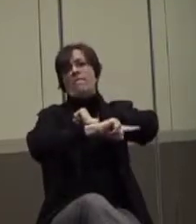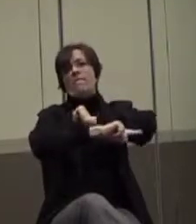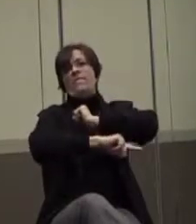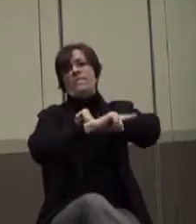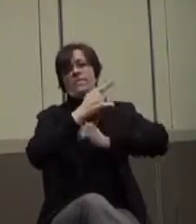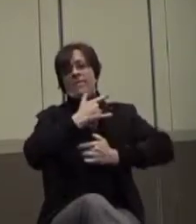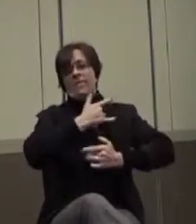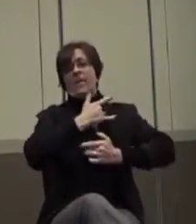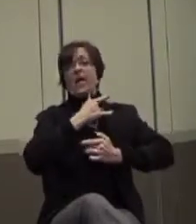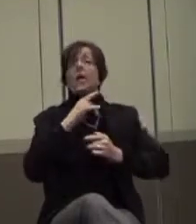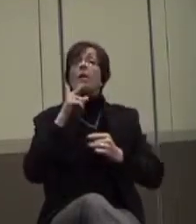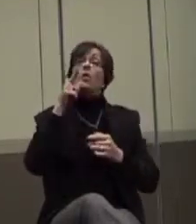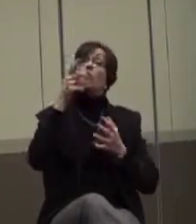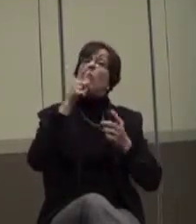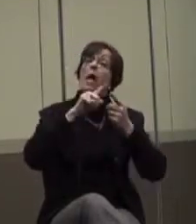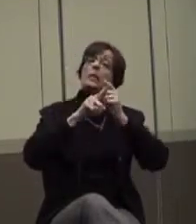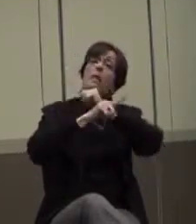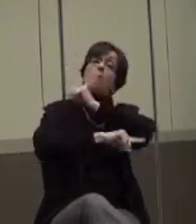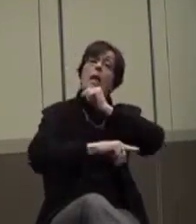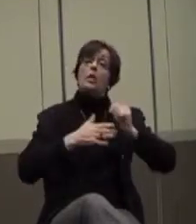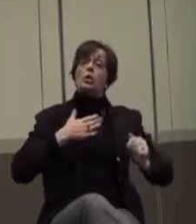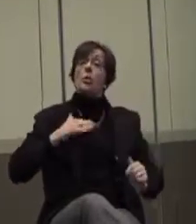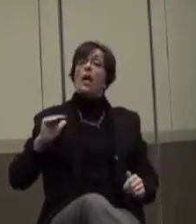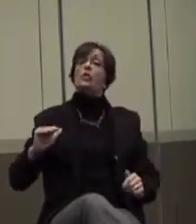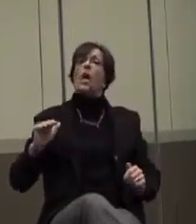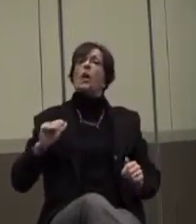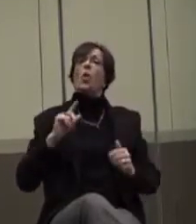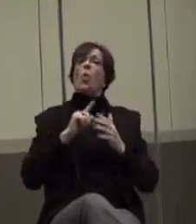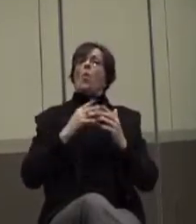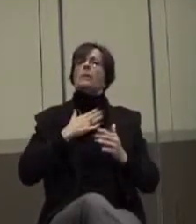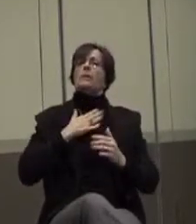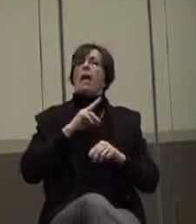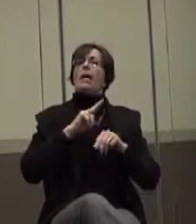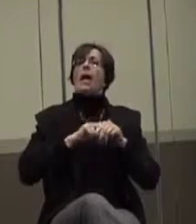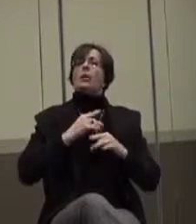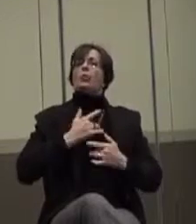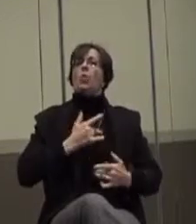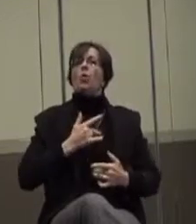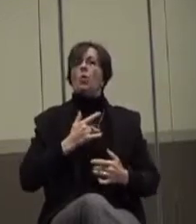And if you want to punish my child, what is my natural reaction?